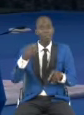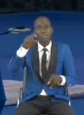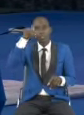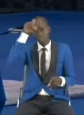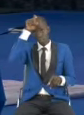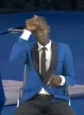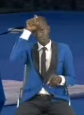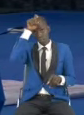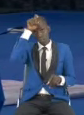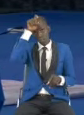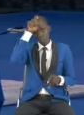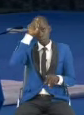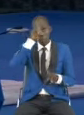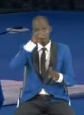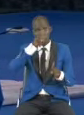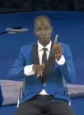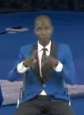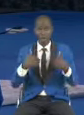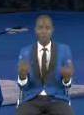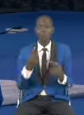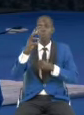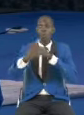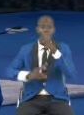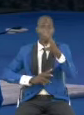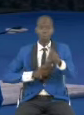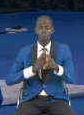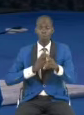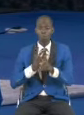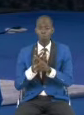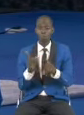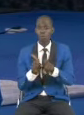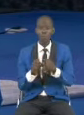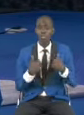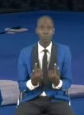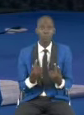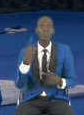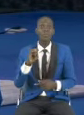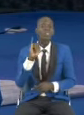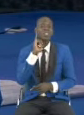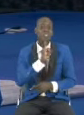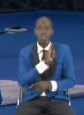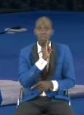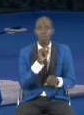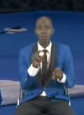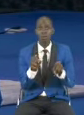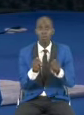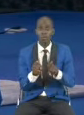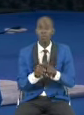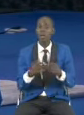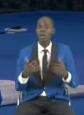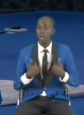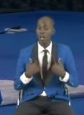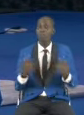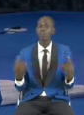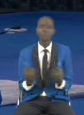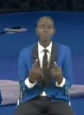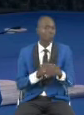the world had sinned, and the Israelites had sinned. Normally, even